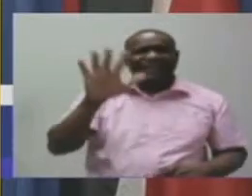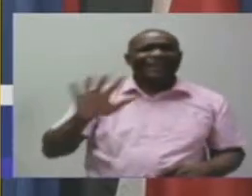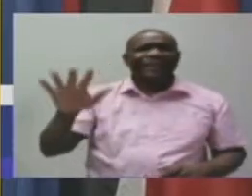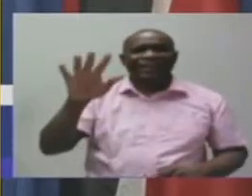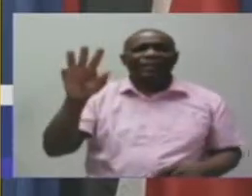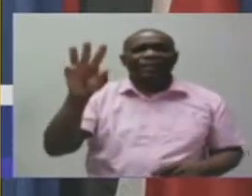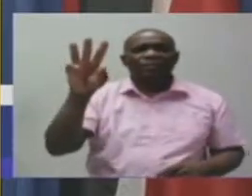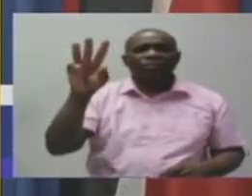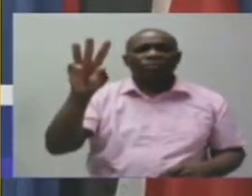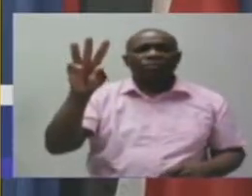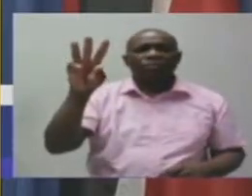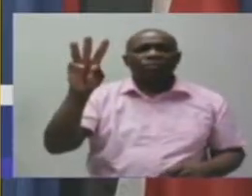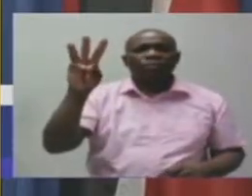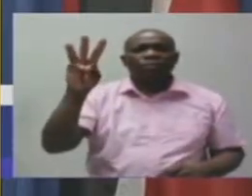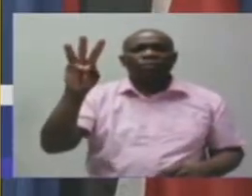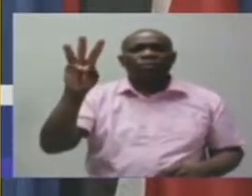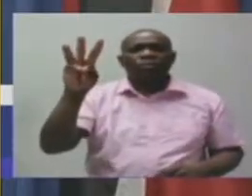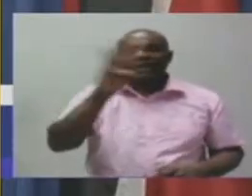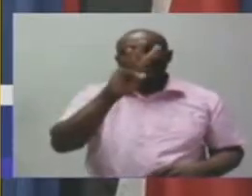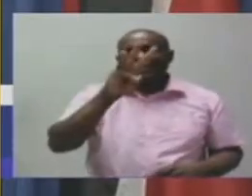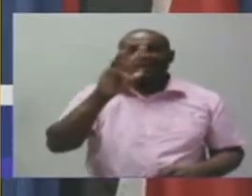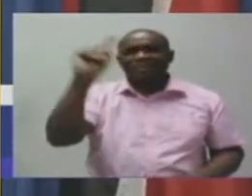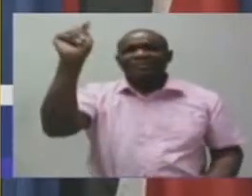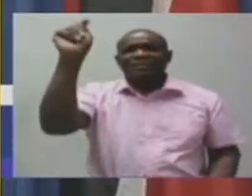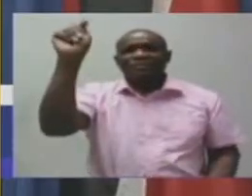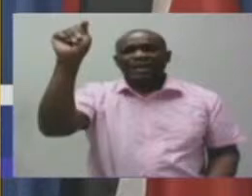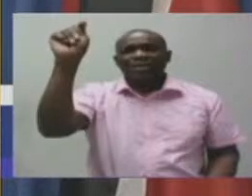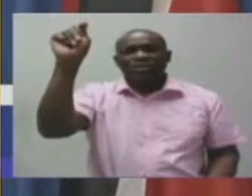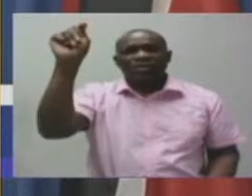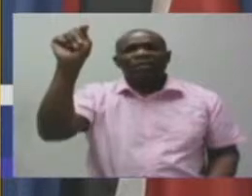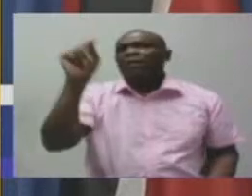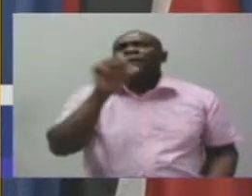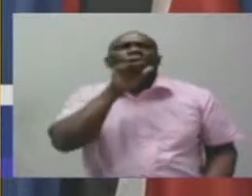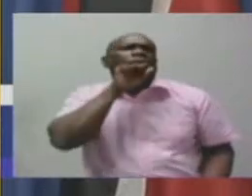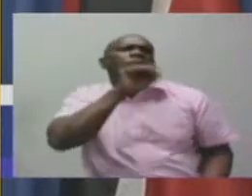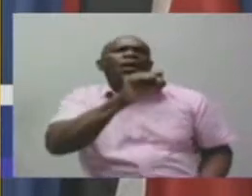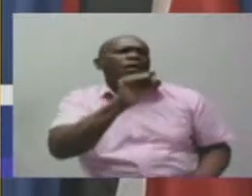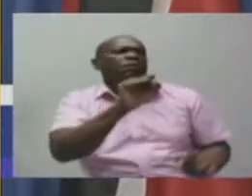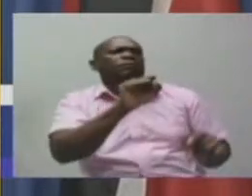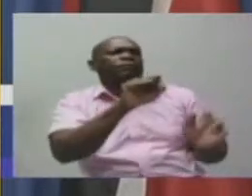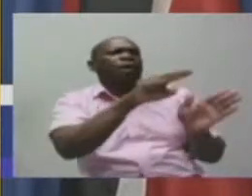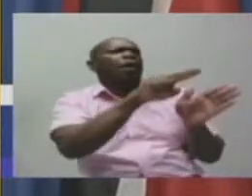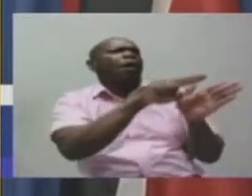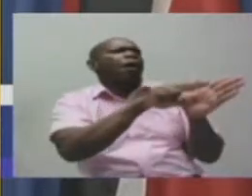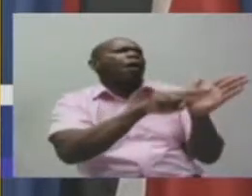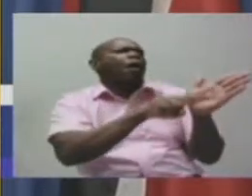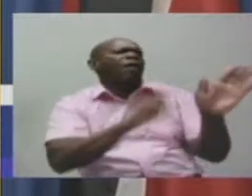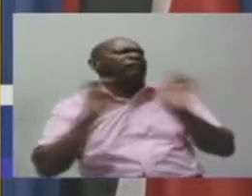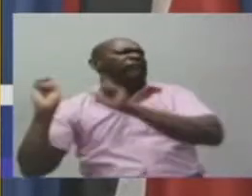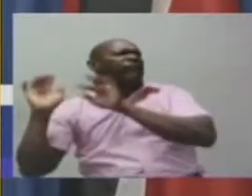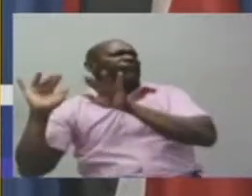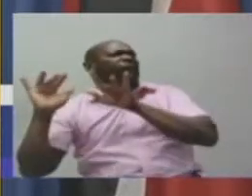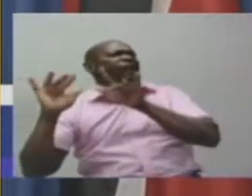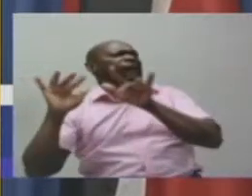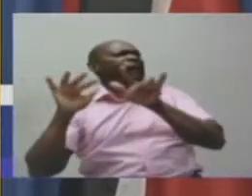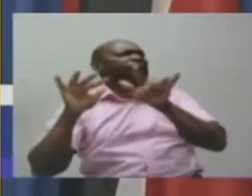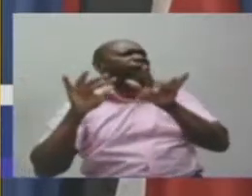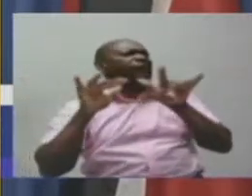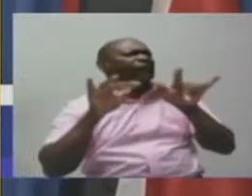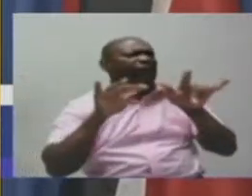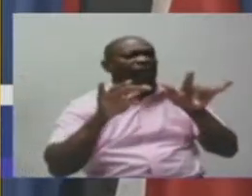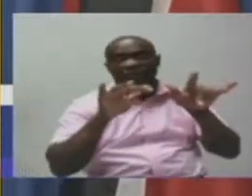difficulty staying away from the graveside in a particular graveyard. So at the church, you can